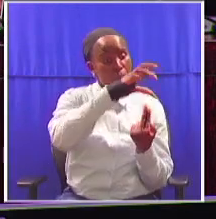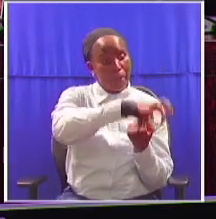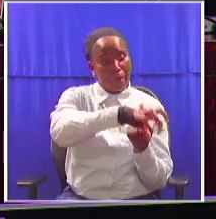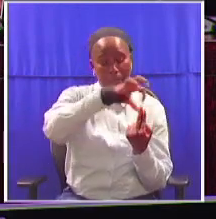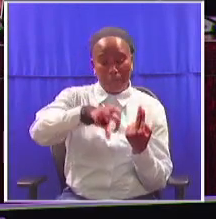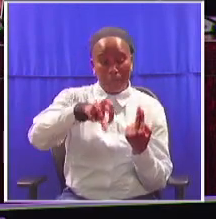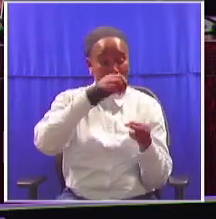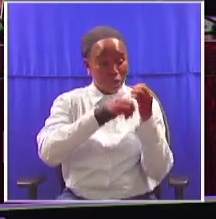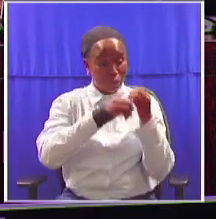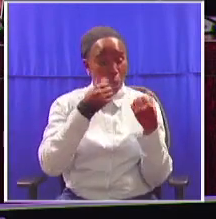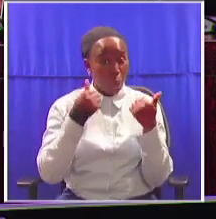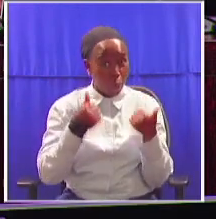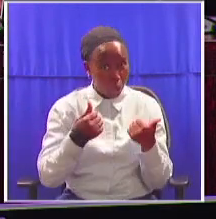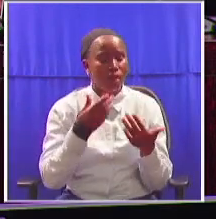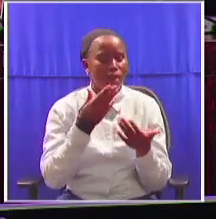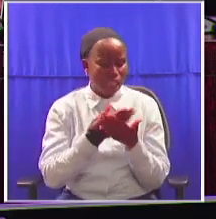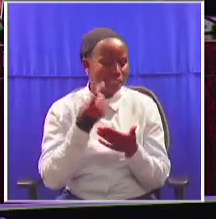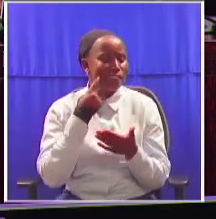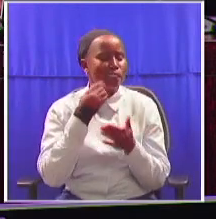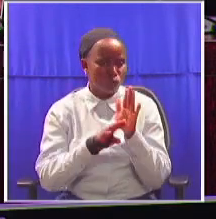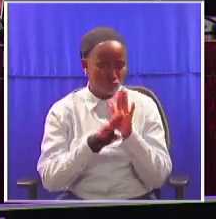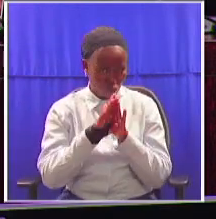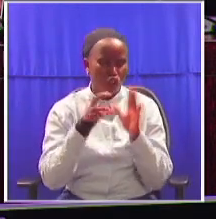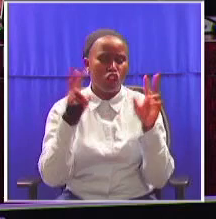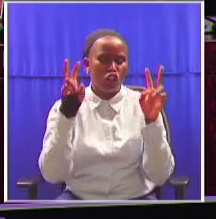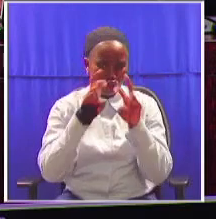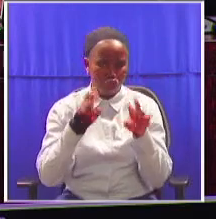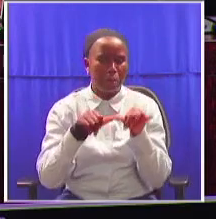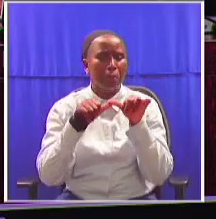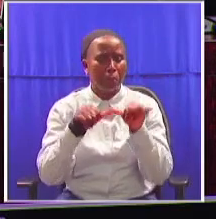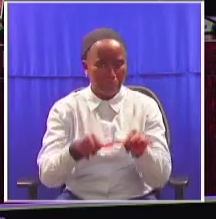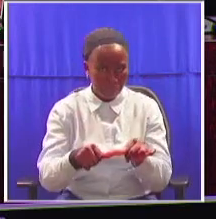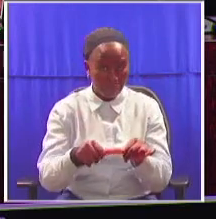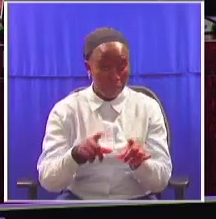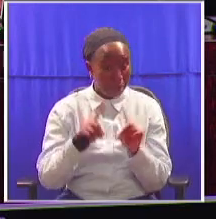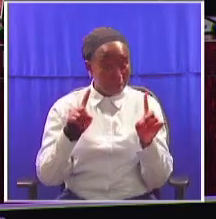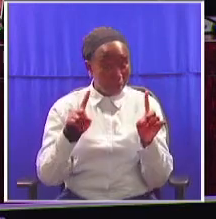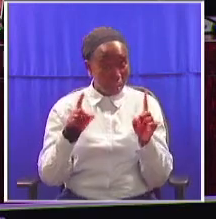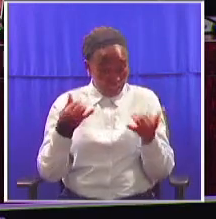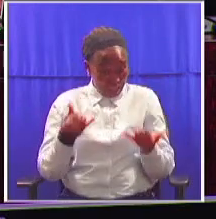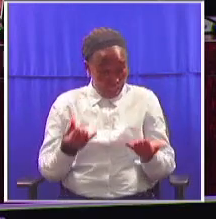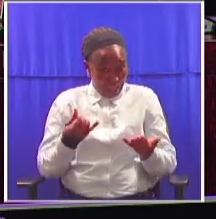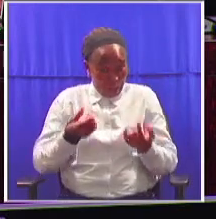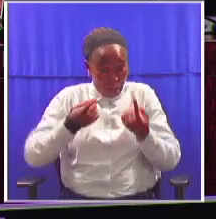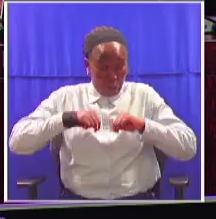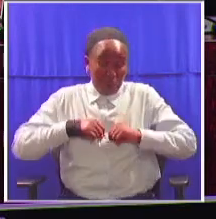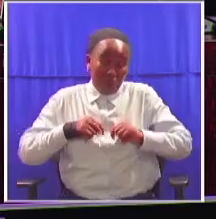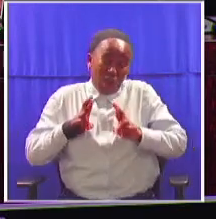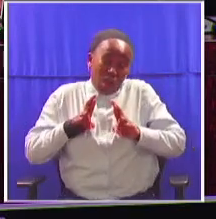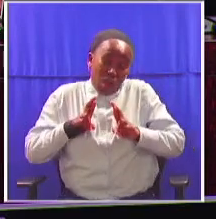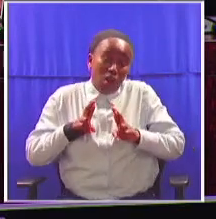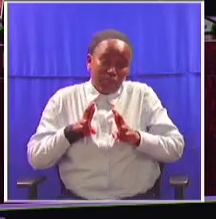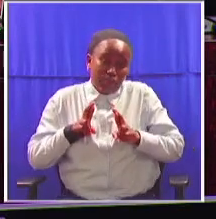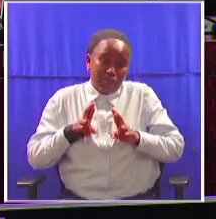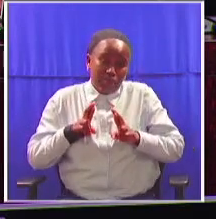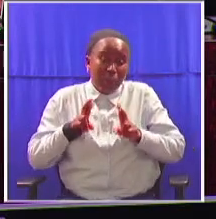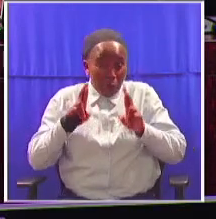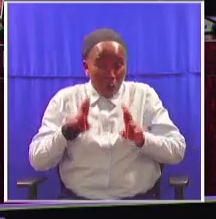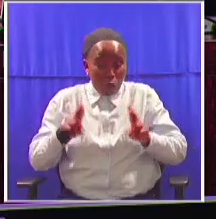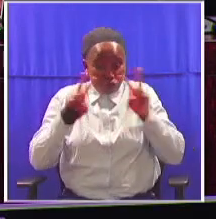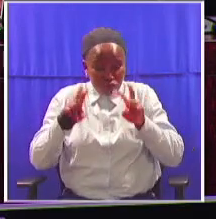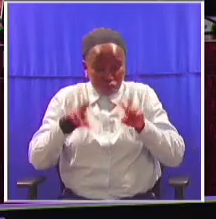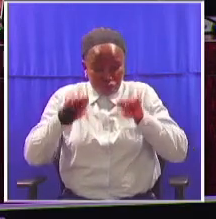end of this year. Until then, our best hope of limiting the severity of load